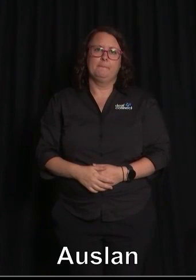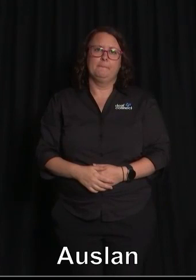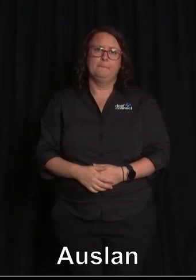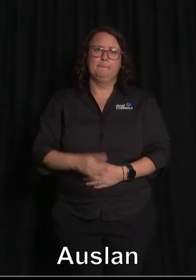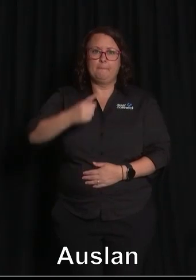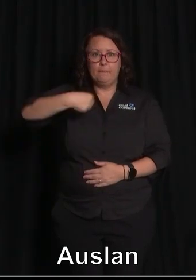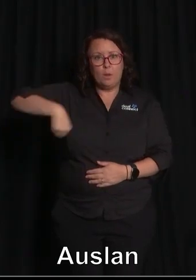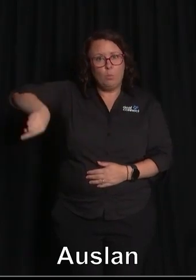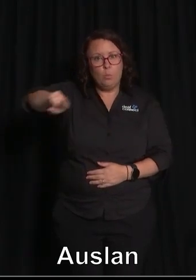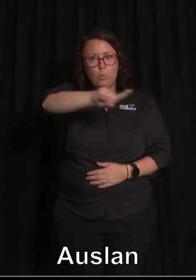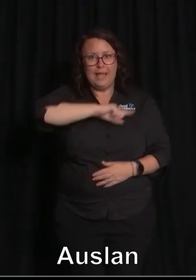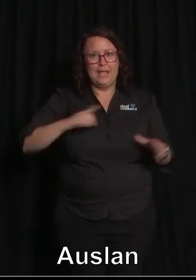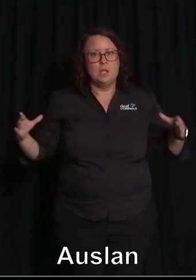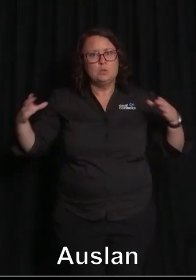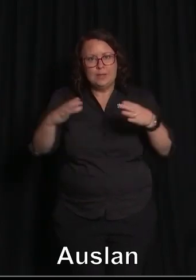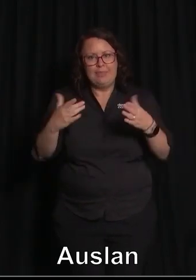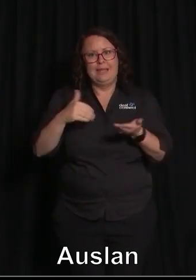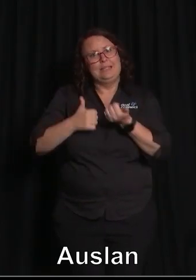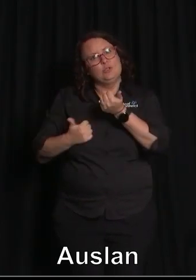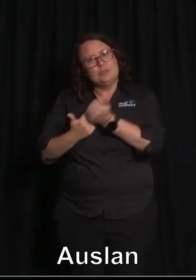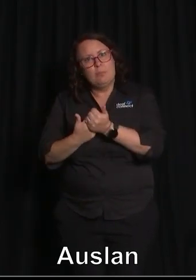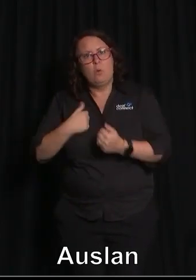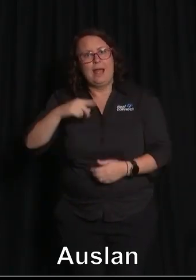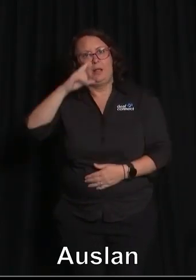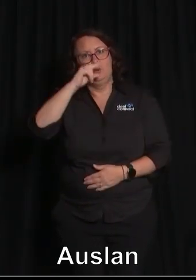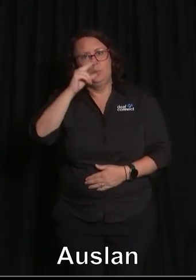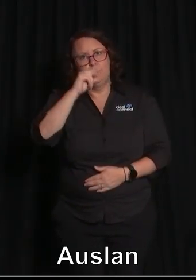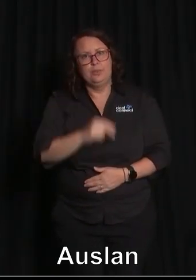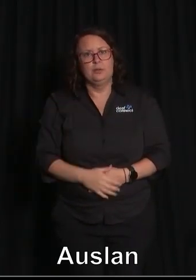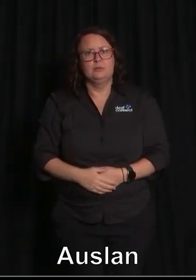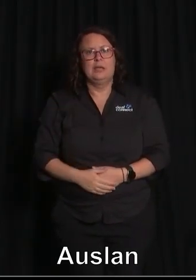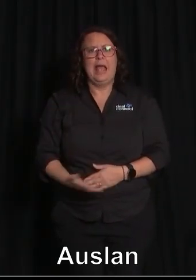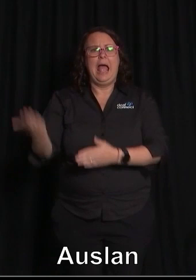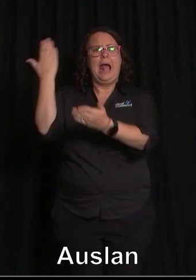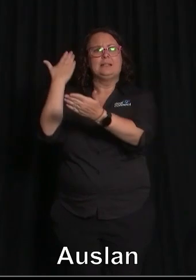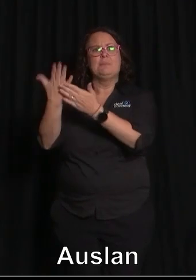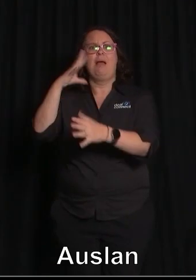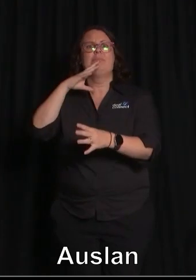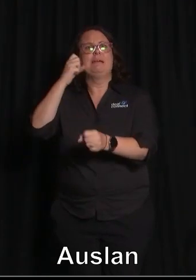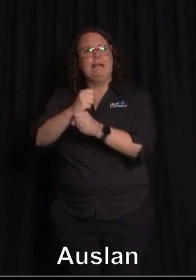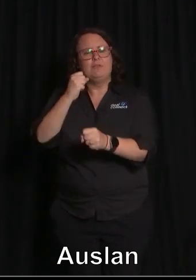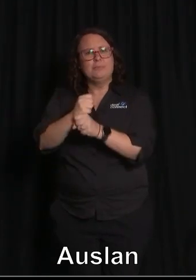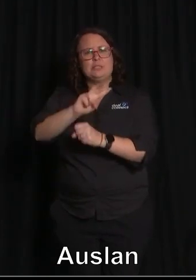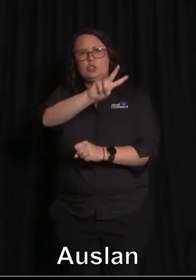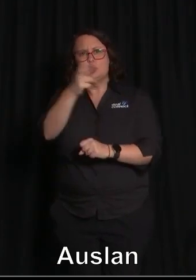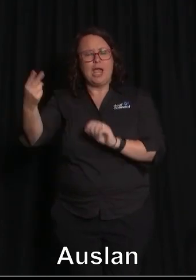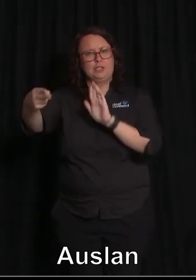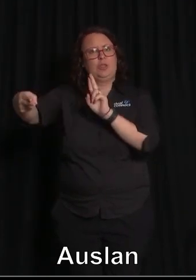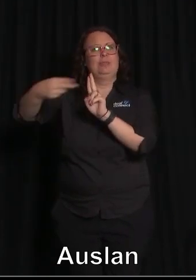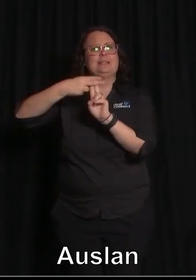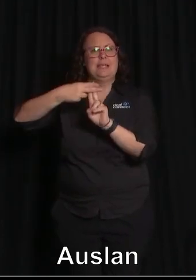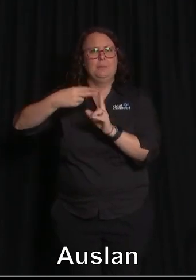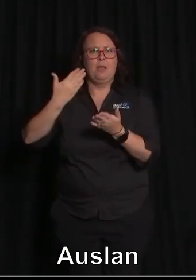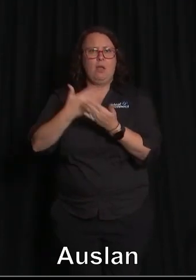steps to assist them, but to also demand that states overcome barriers of stigma attached